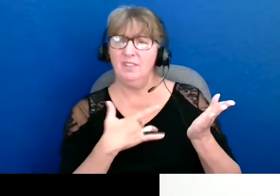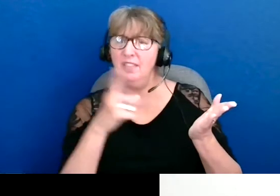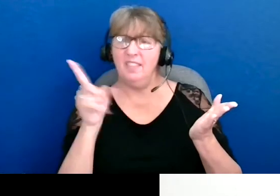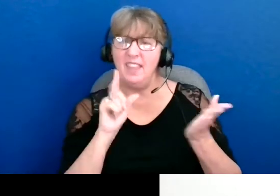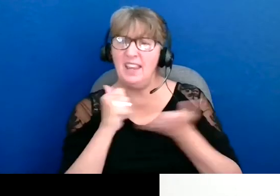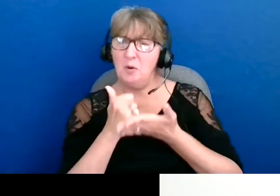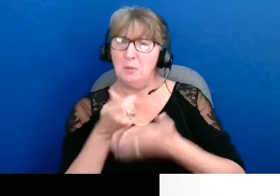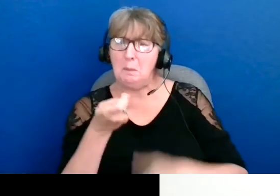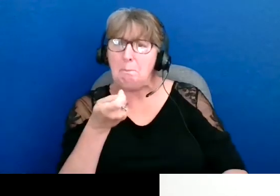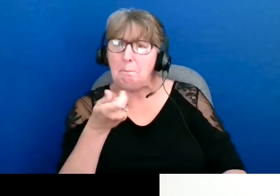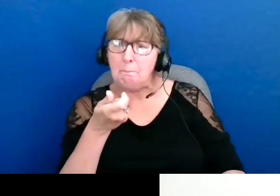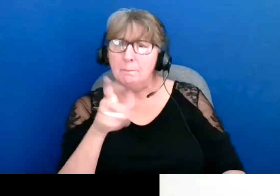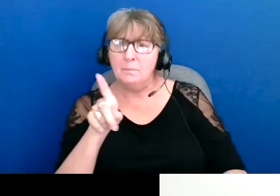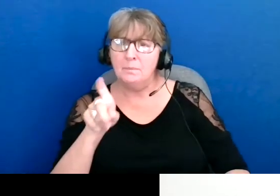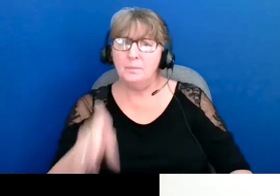much.